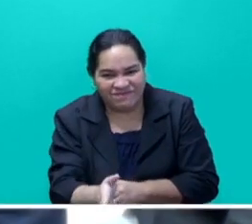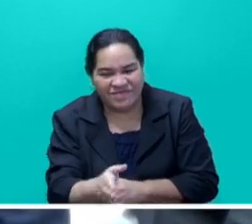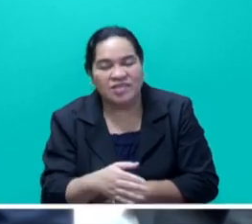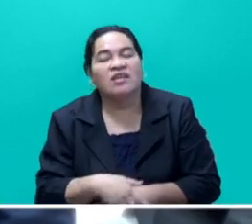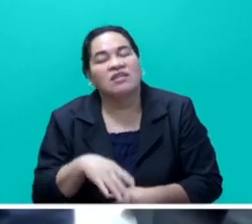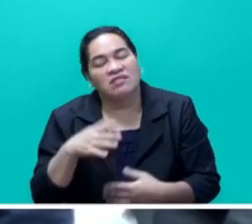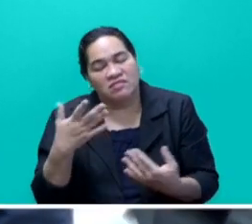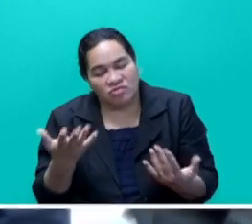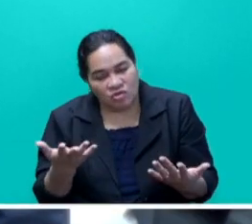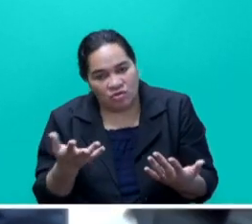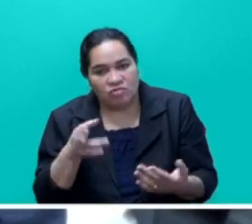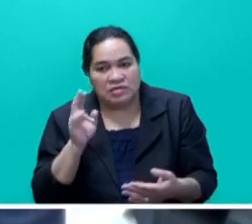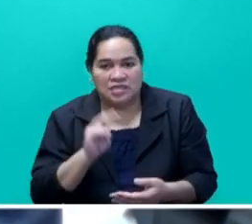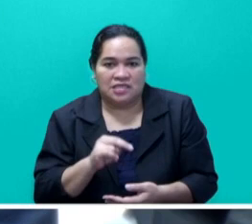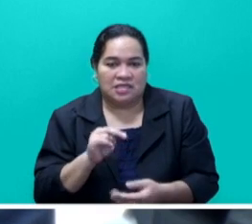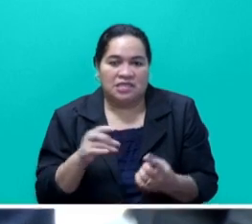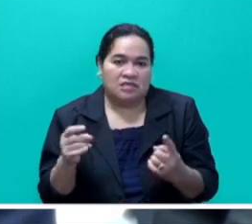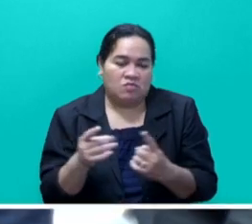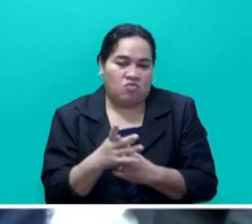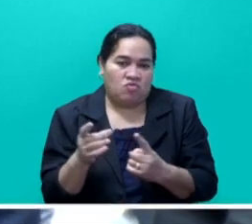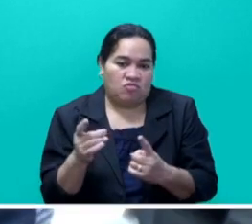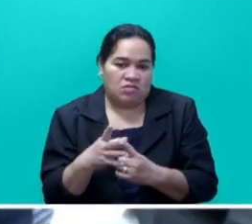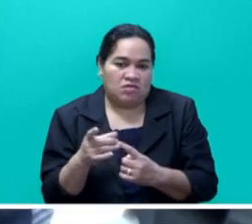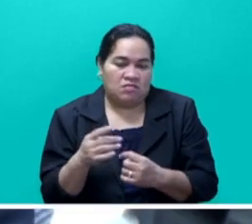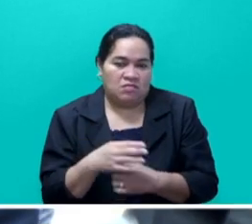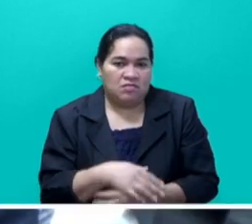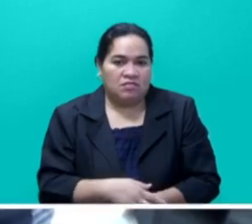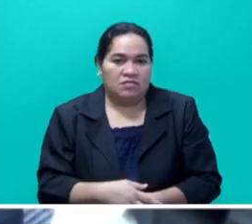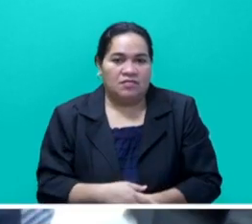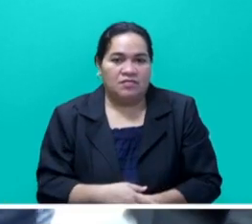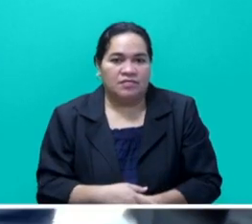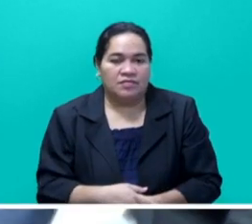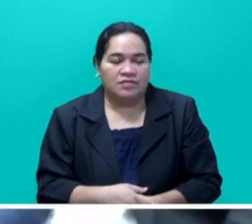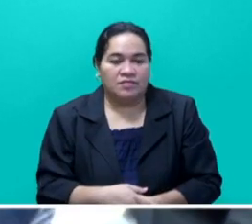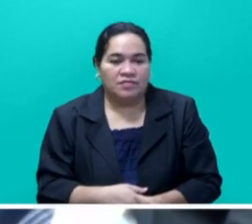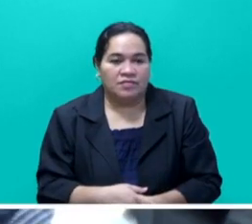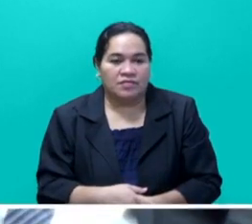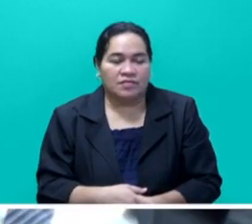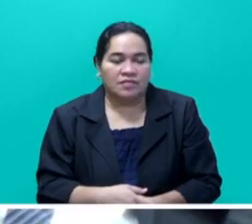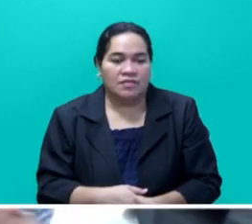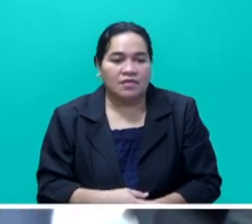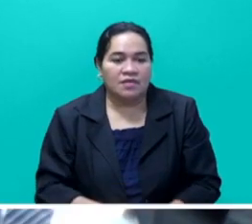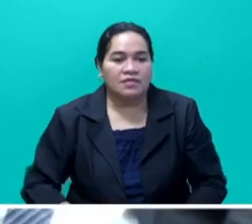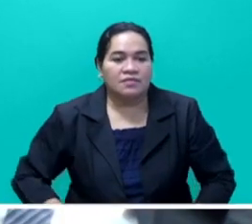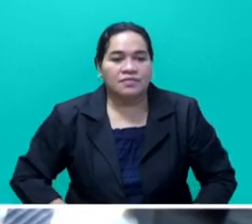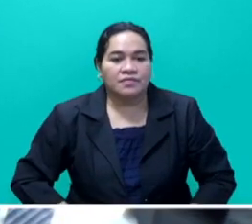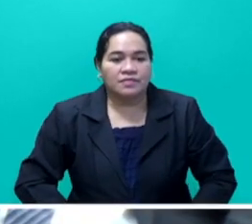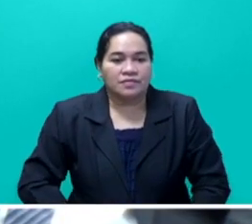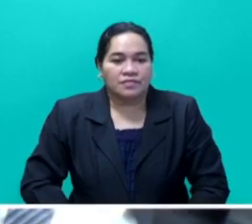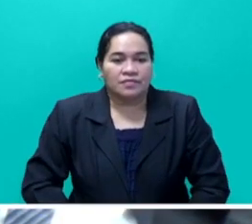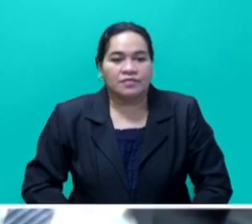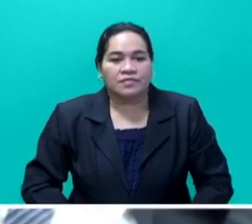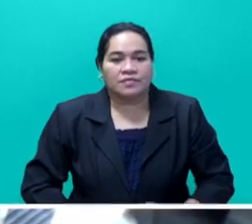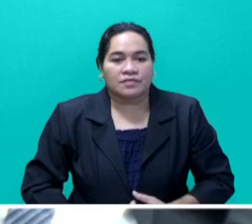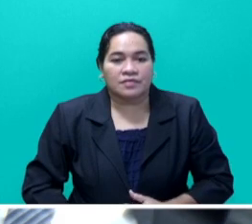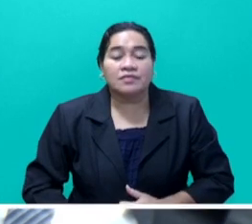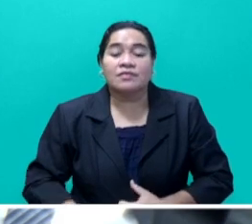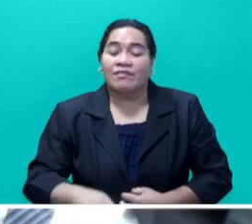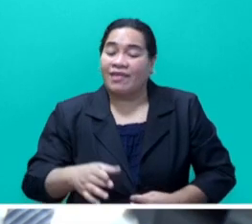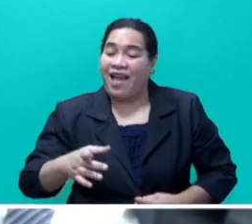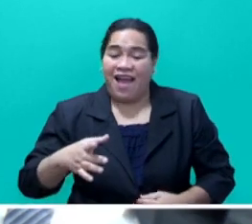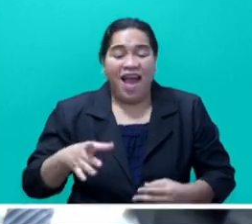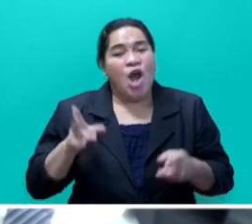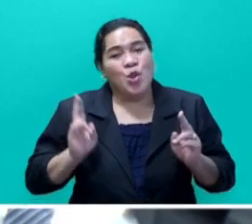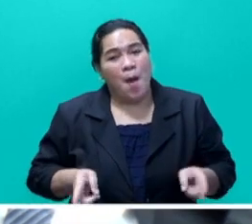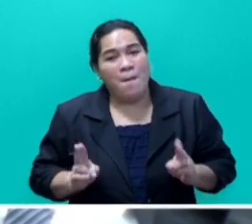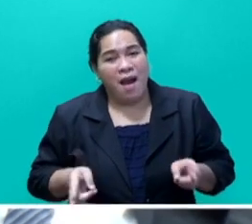be undertaken, Mr. Speaker, sir. We all understand as I've said, the normative functions, investigations, and the work of the